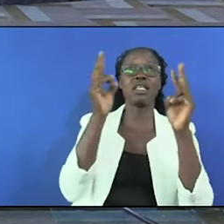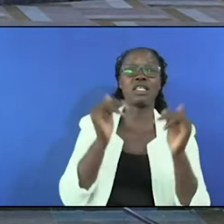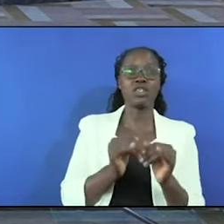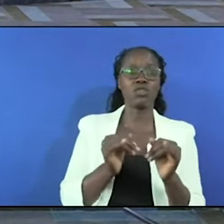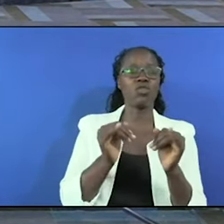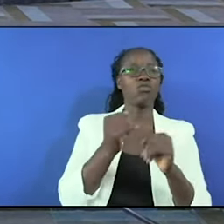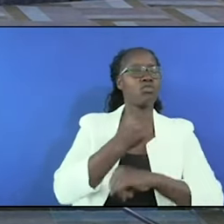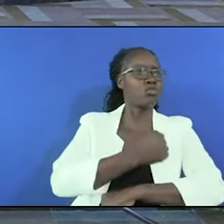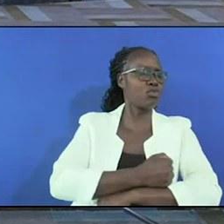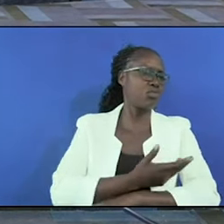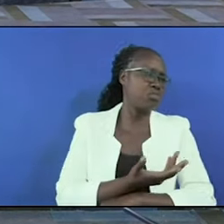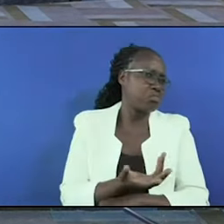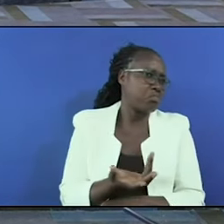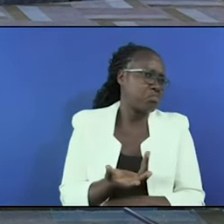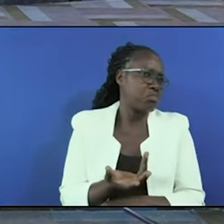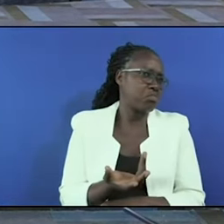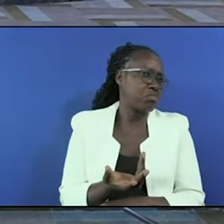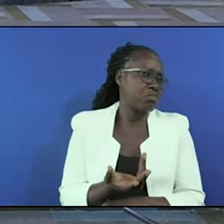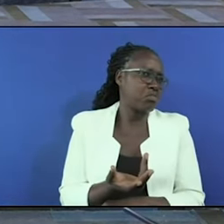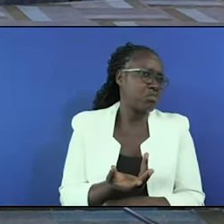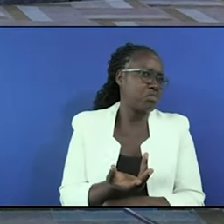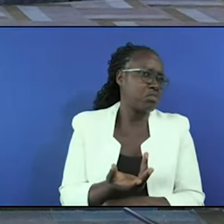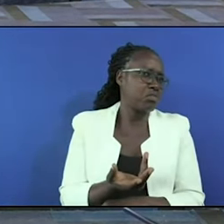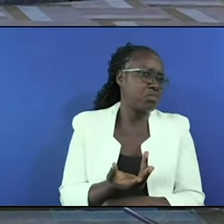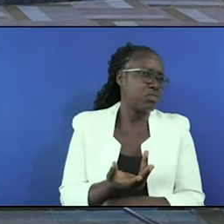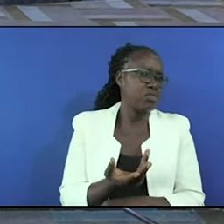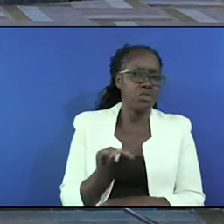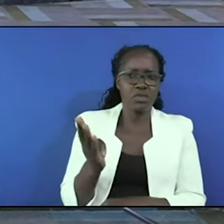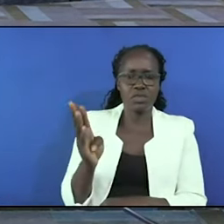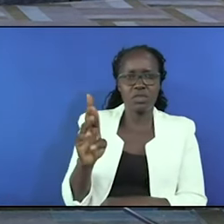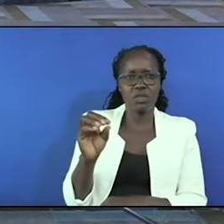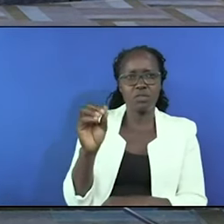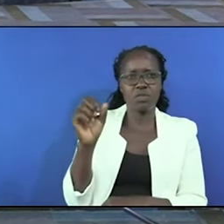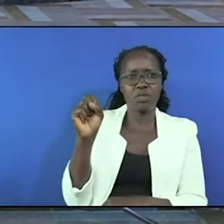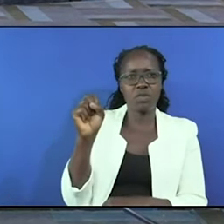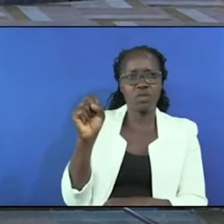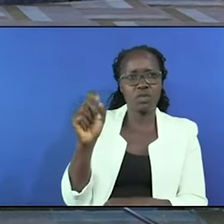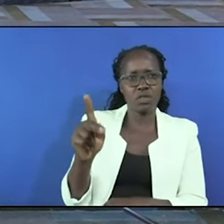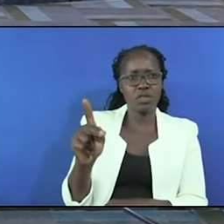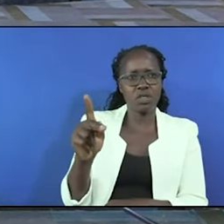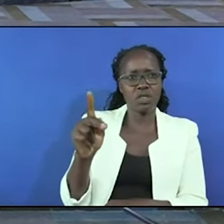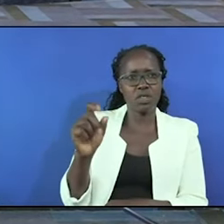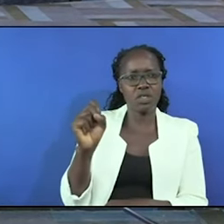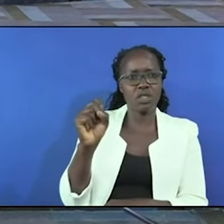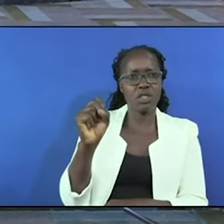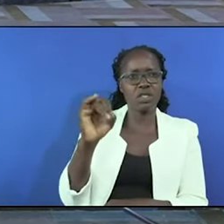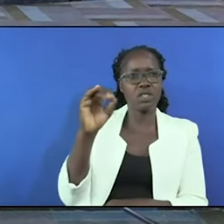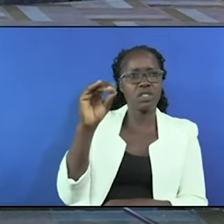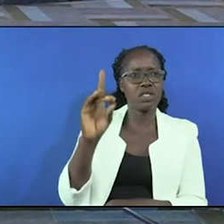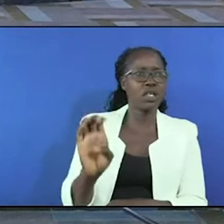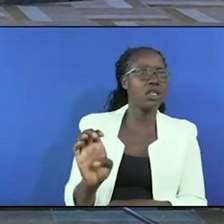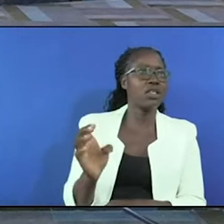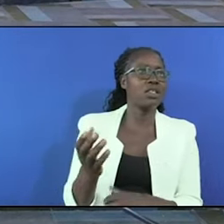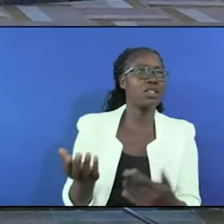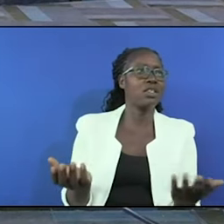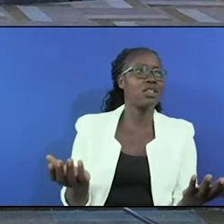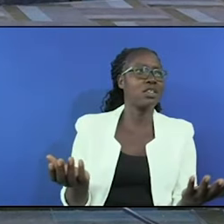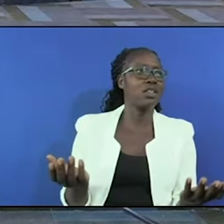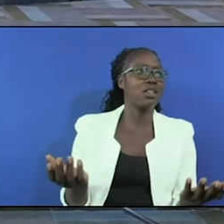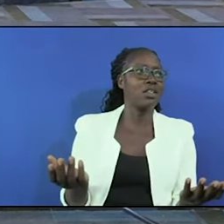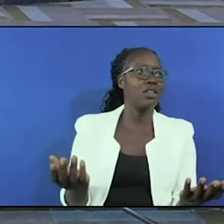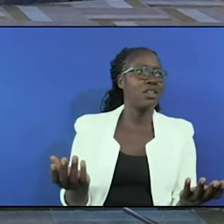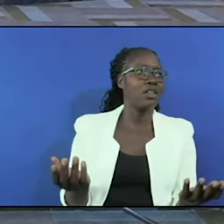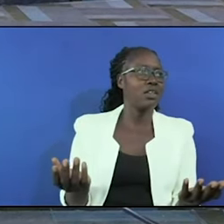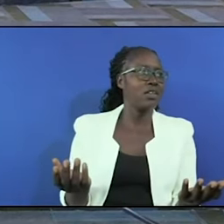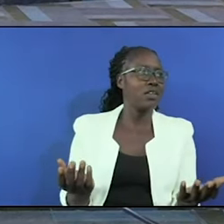school. Huh? Brookside. Is it Brookside or Brookhouse?